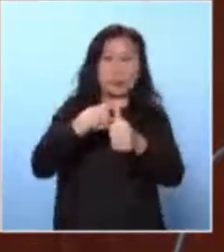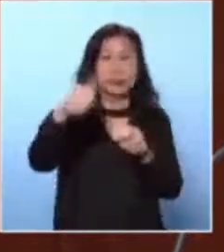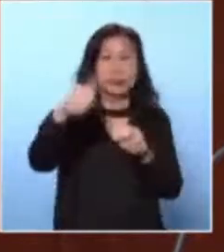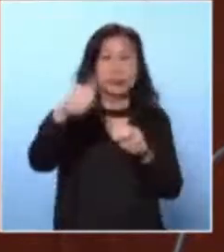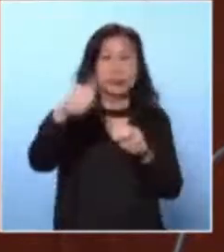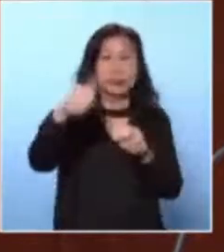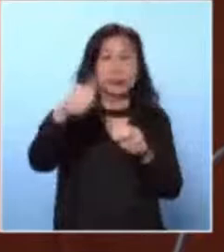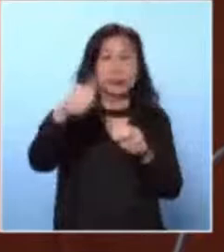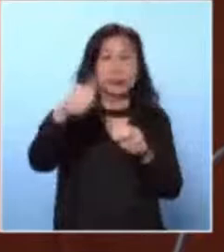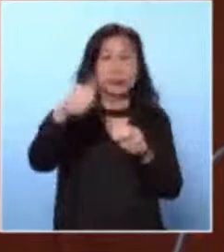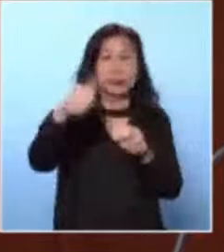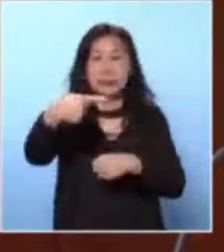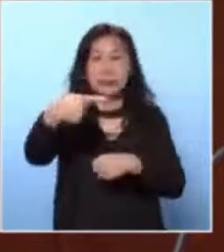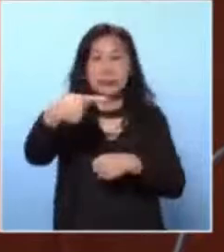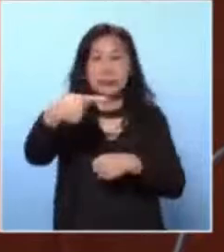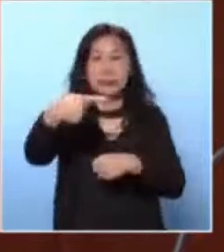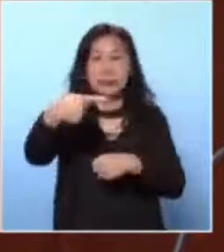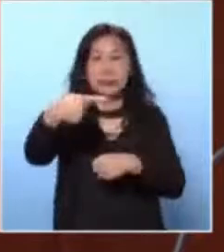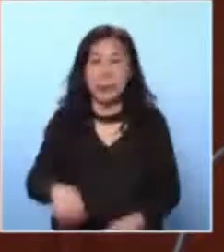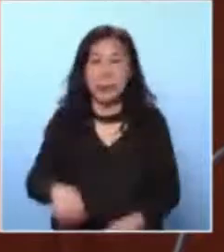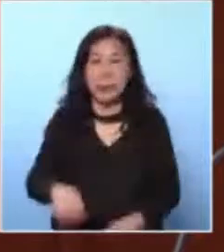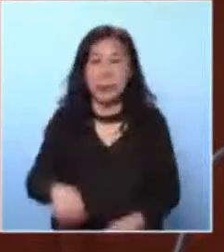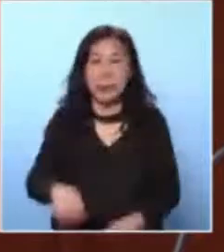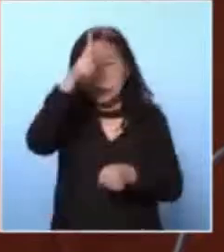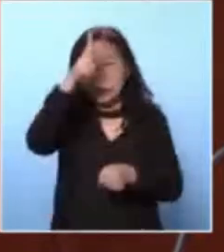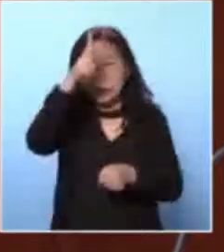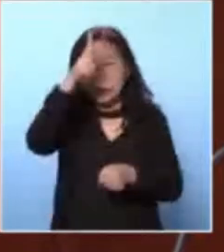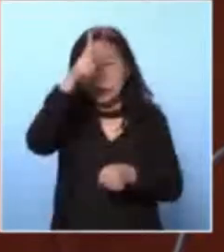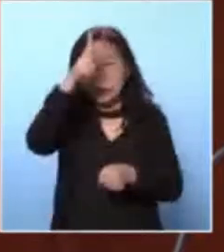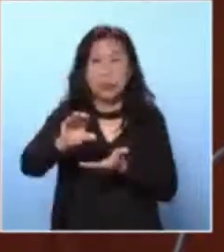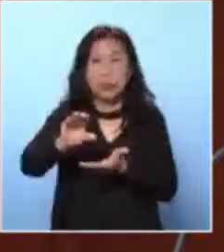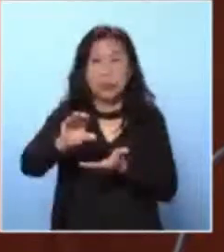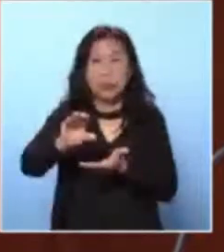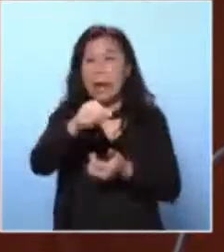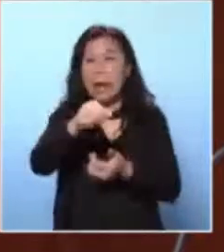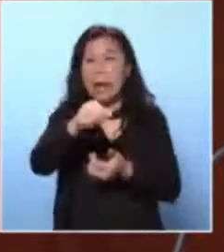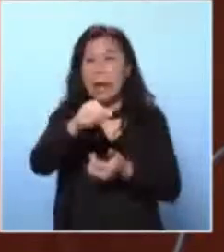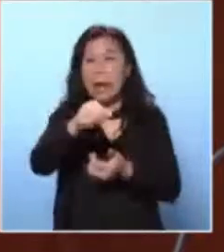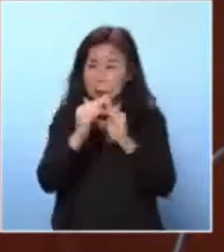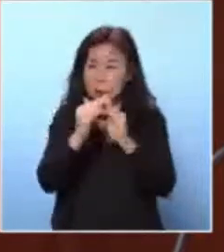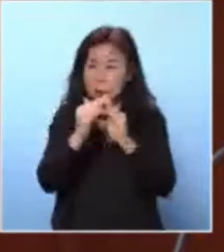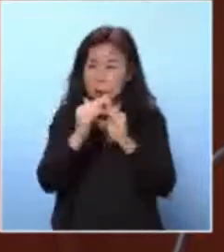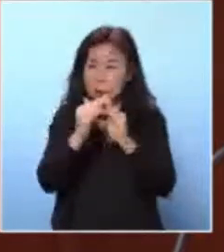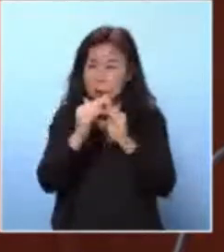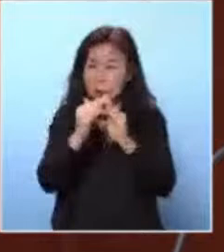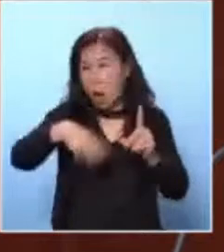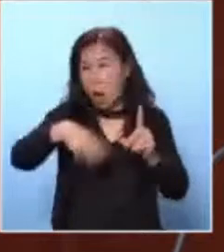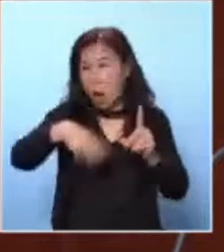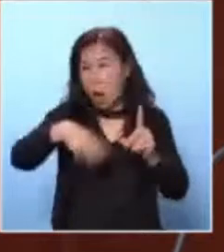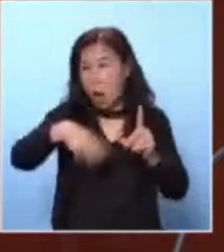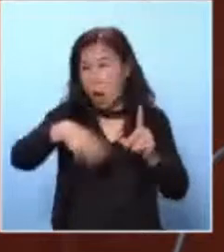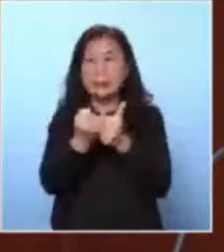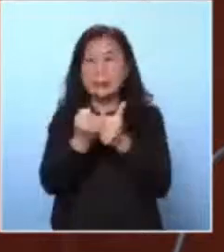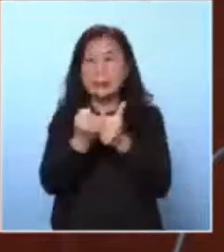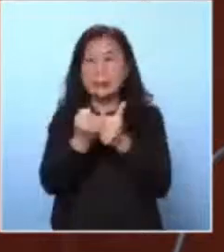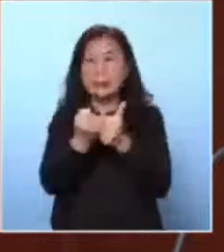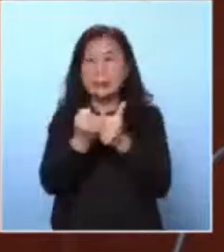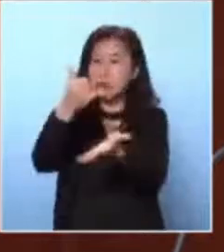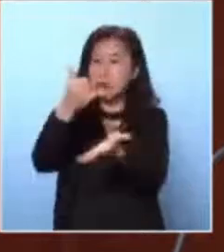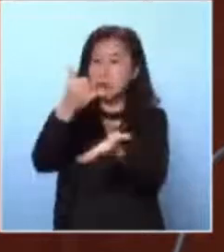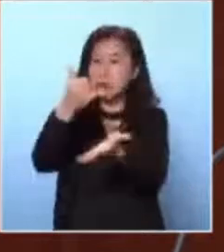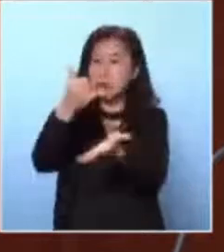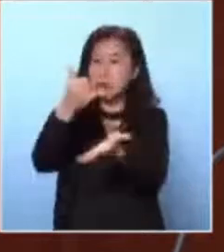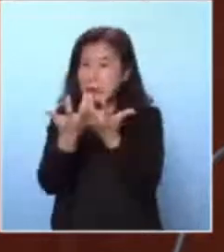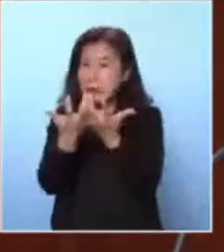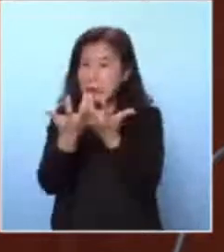post-secondary education, enhancing Hong Kong's status as an international city and taking our post-secondary education to a higher